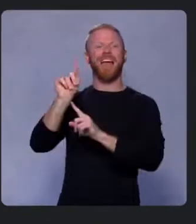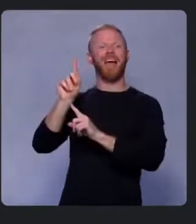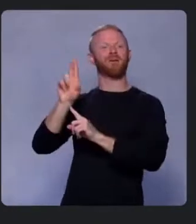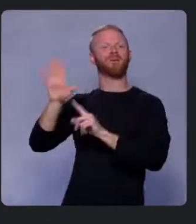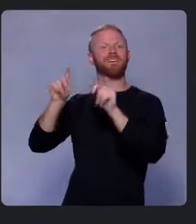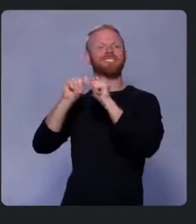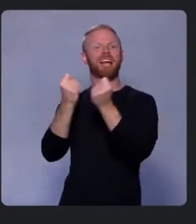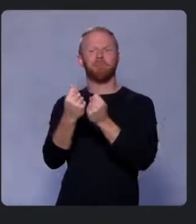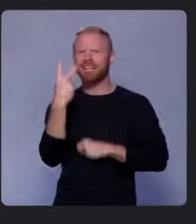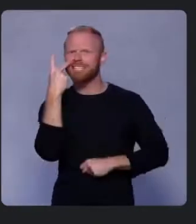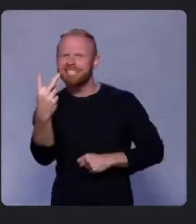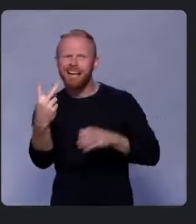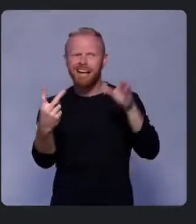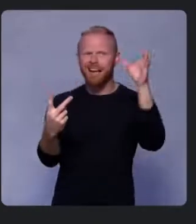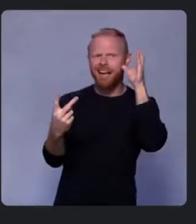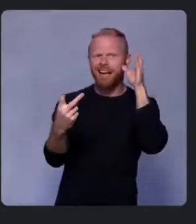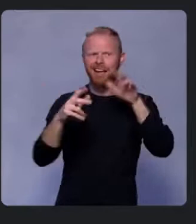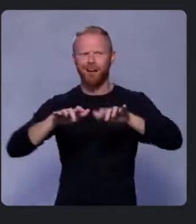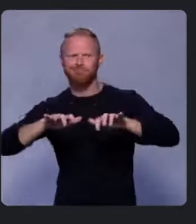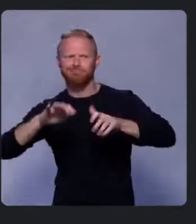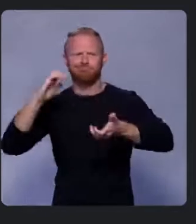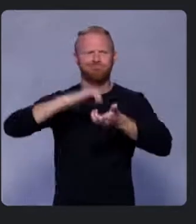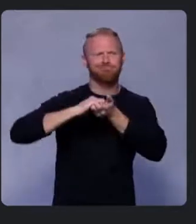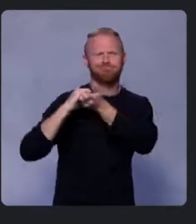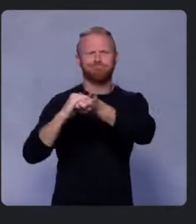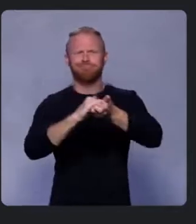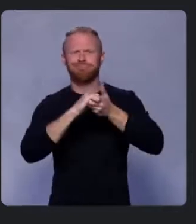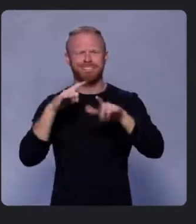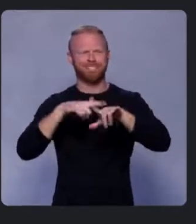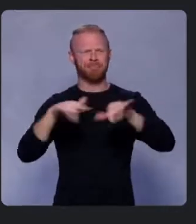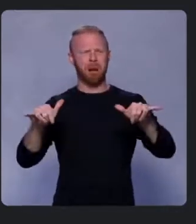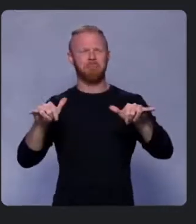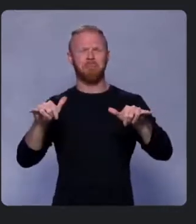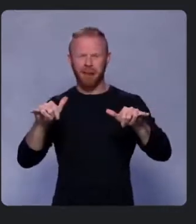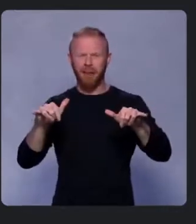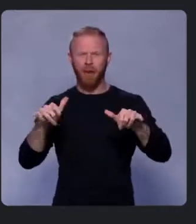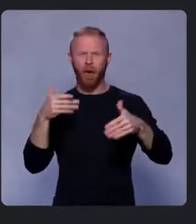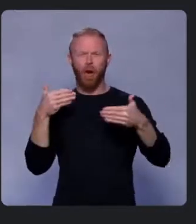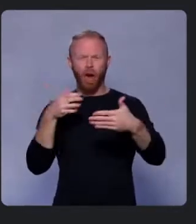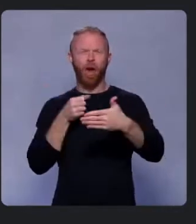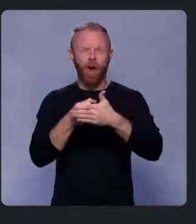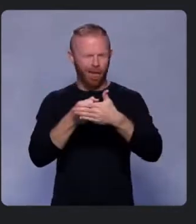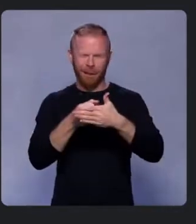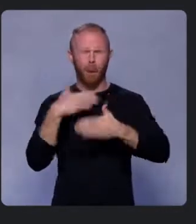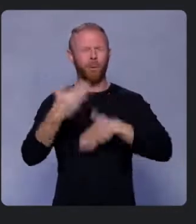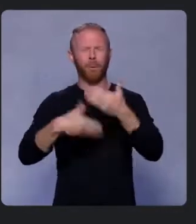each other while they're collaborating. Now, they'll never skip a beat.